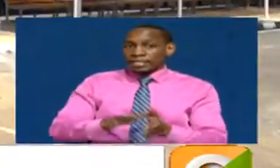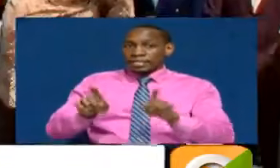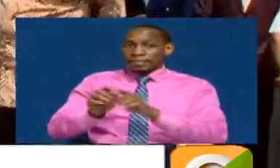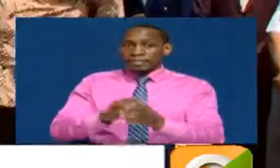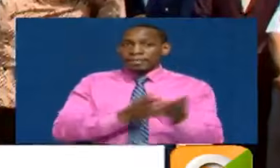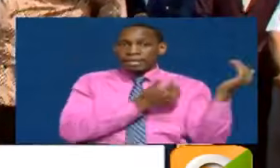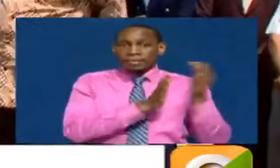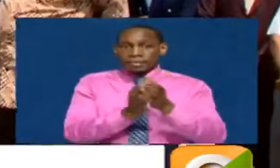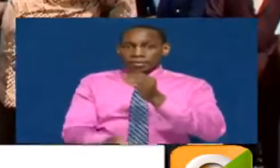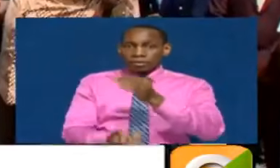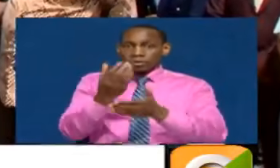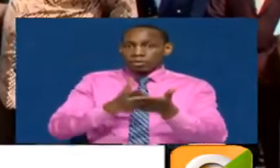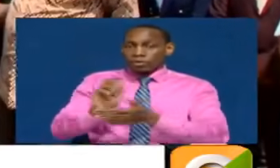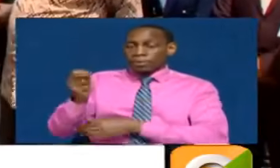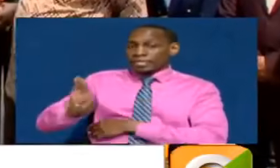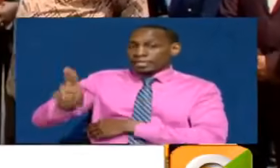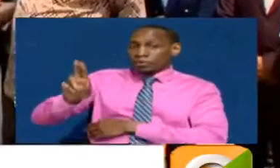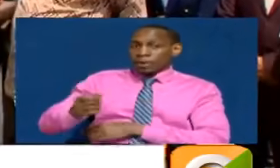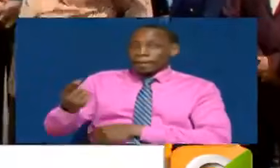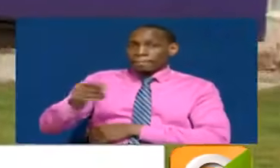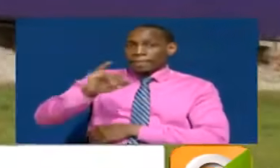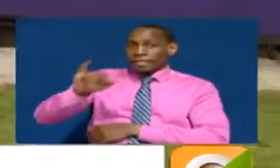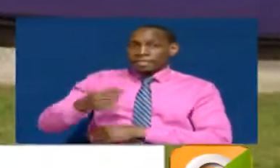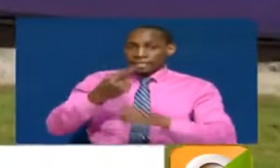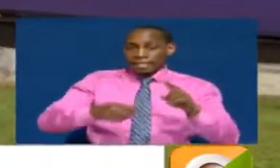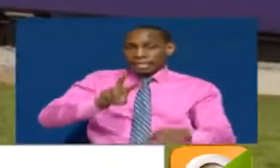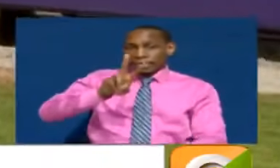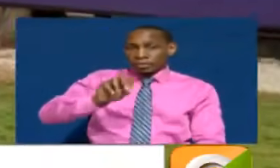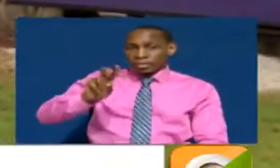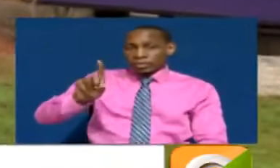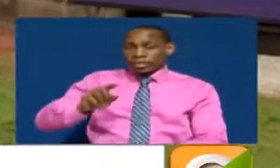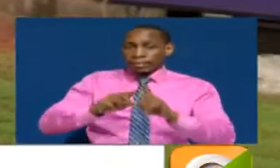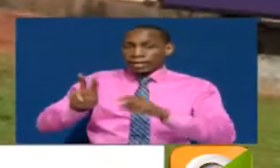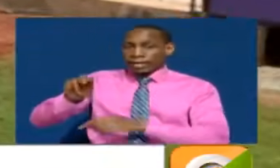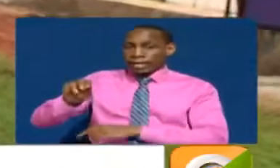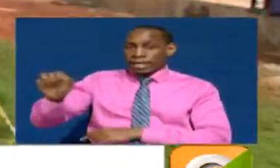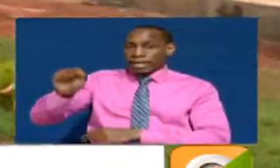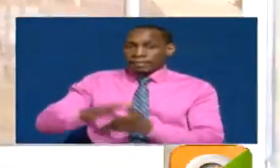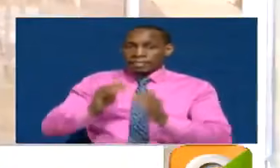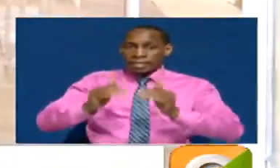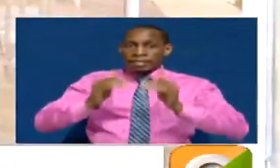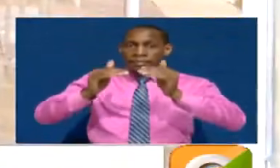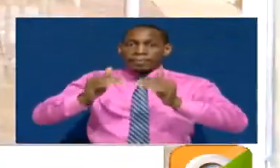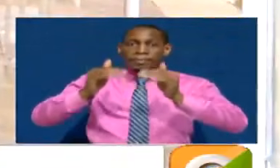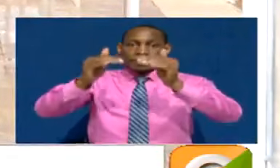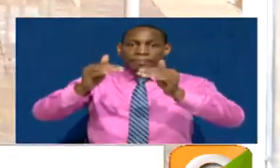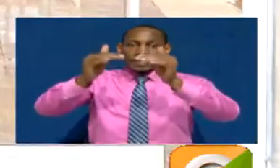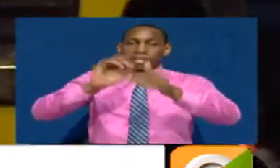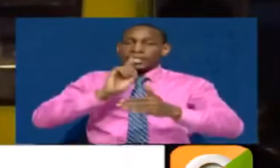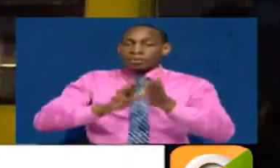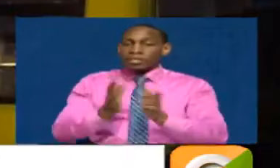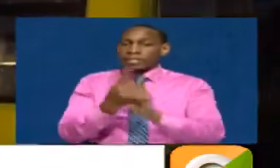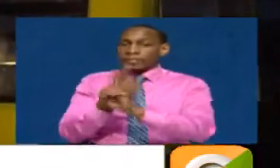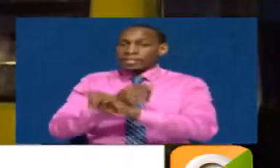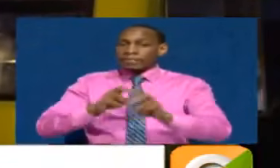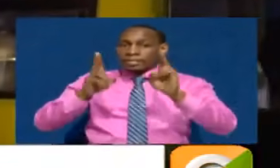was slated to be commissioned by President Uhuru Kenyatta in January this year. However, NMS has postponed the dates severally, stating various